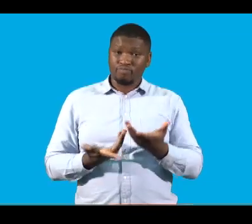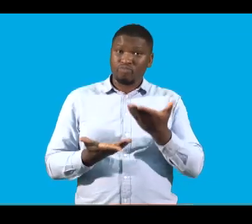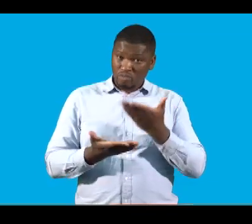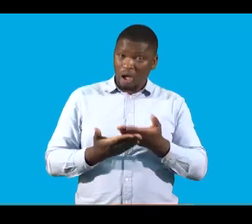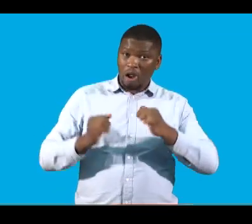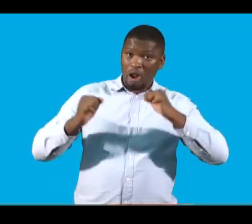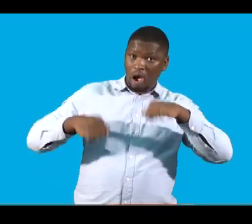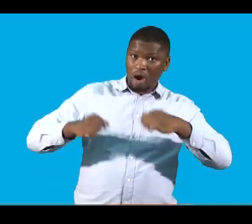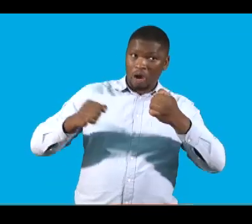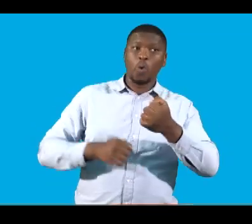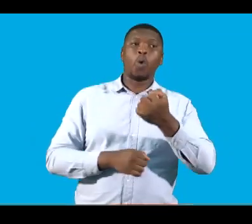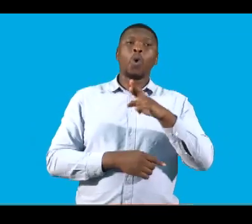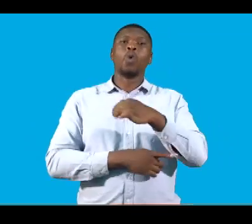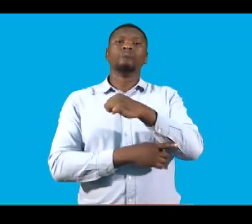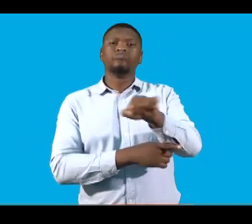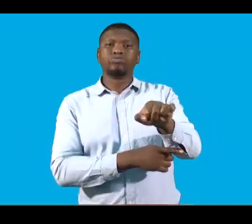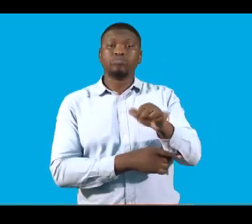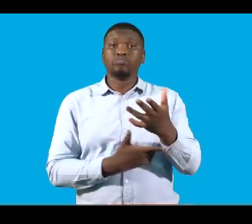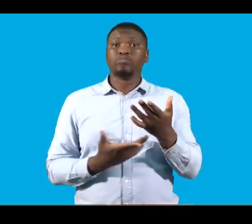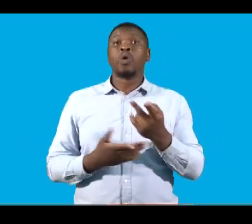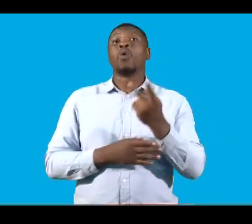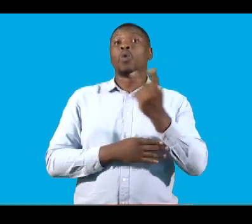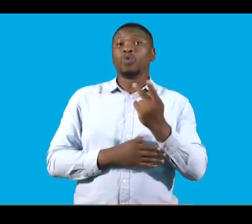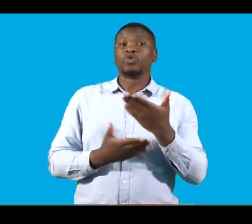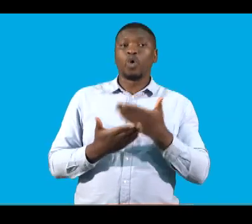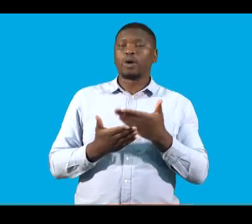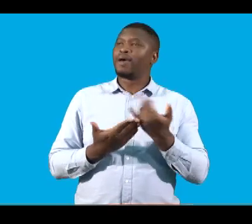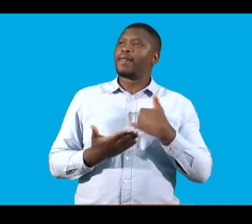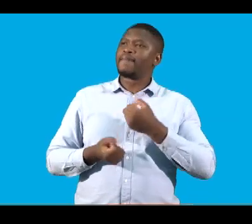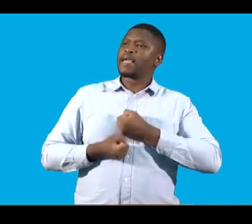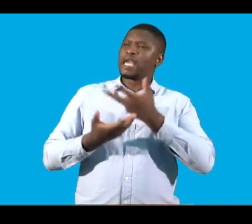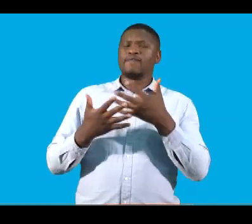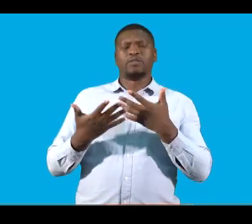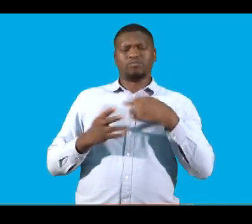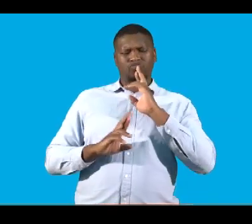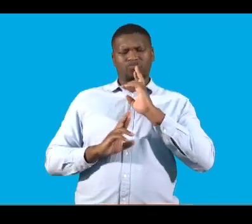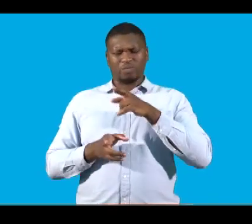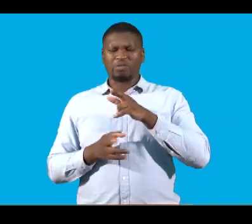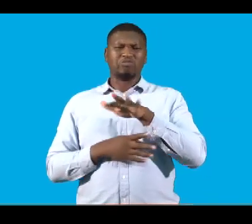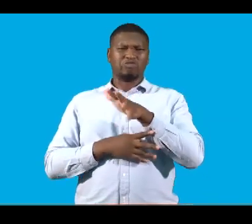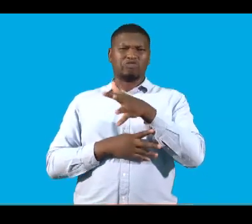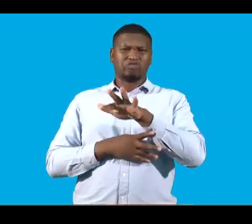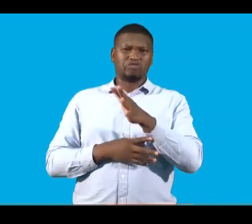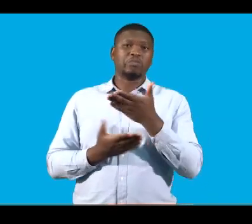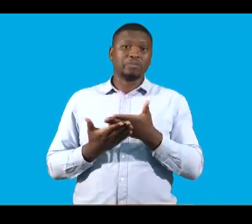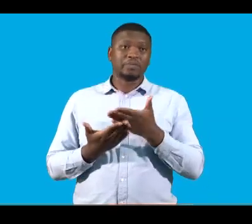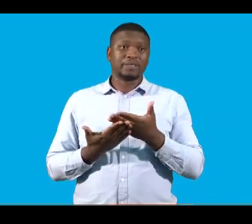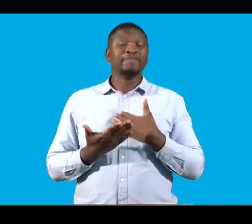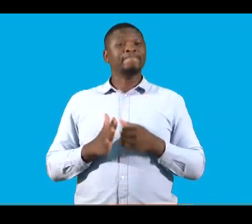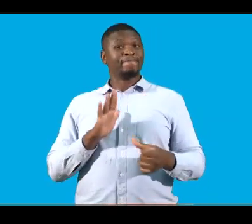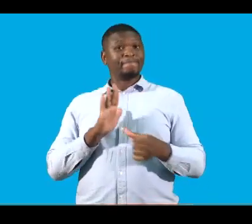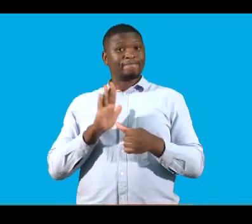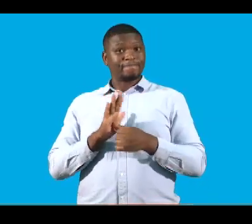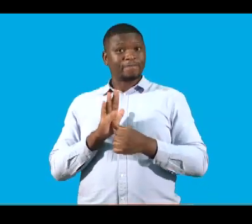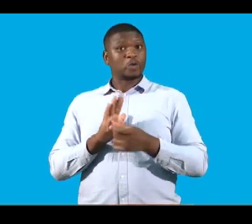may agree or disagree, and you may even provide a mixed response to the topic. It's all about how